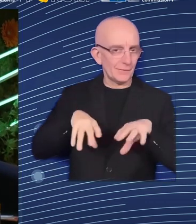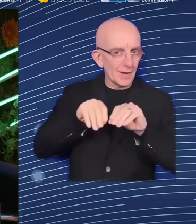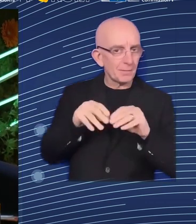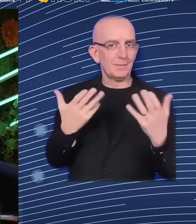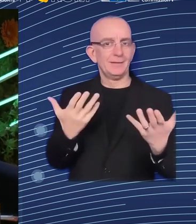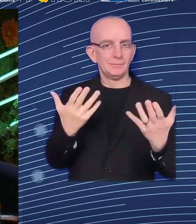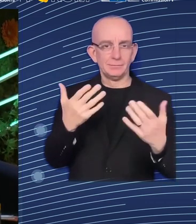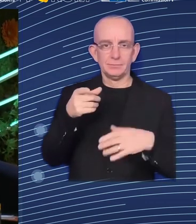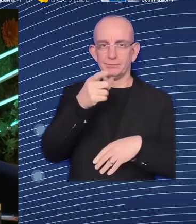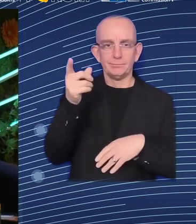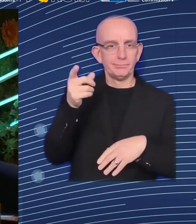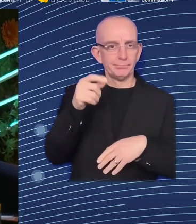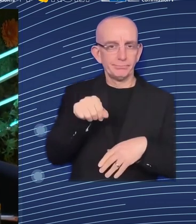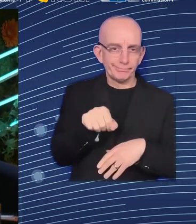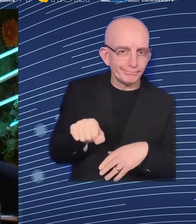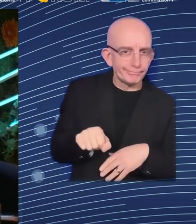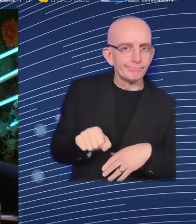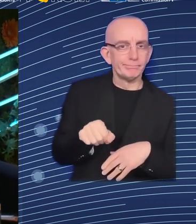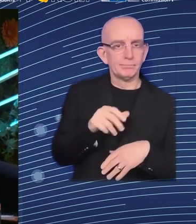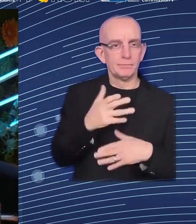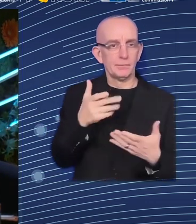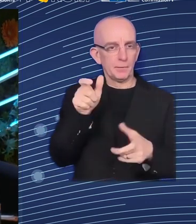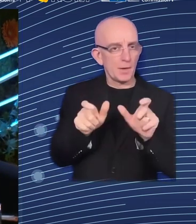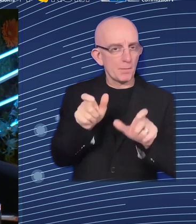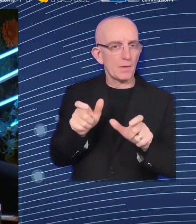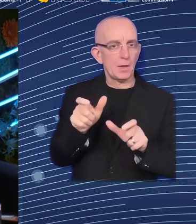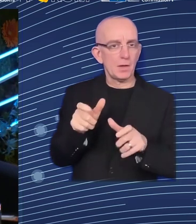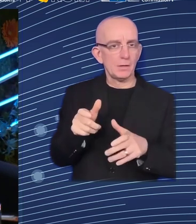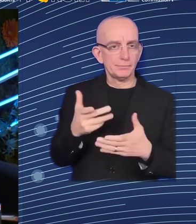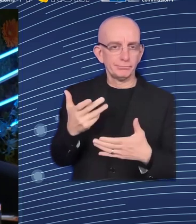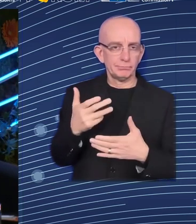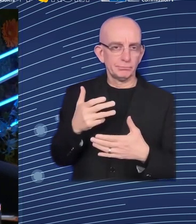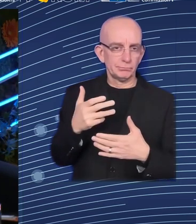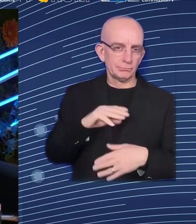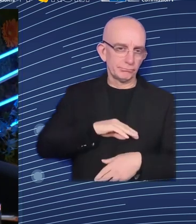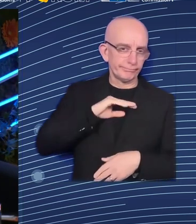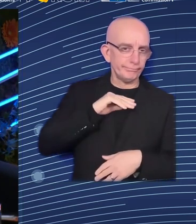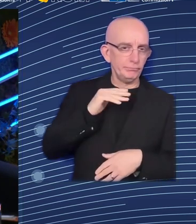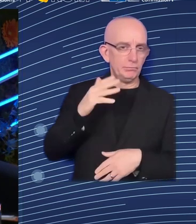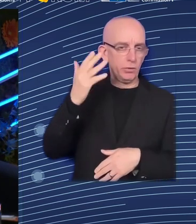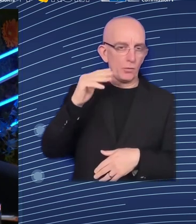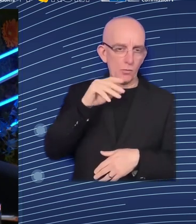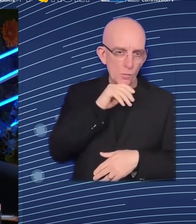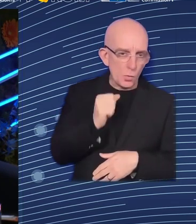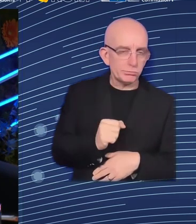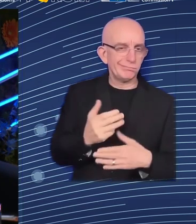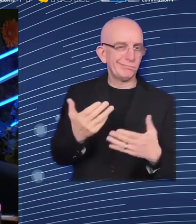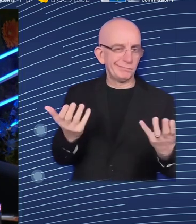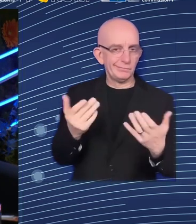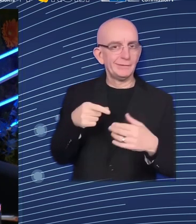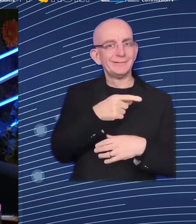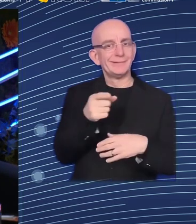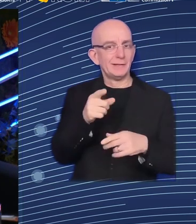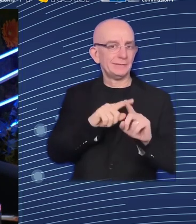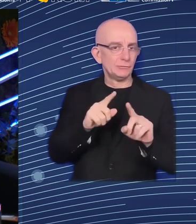work tasks will also influence the choice of women for specific sectors, for specific occupations. Take